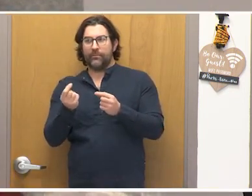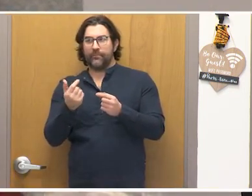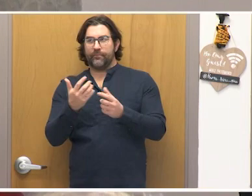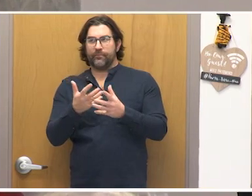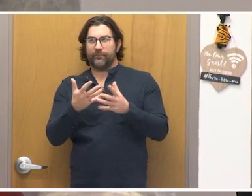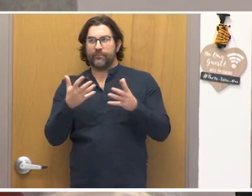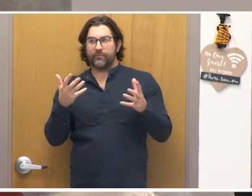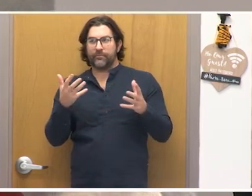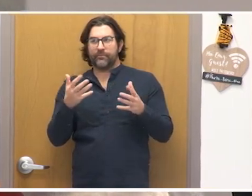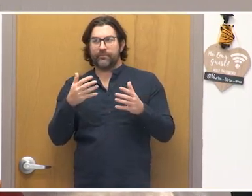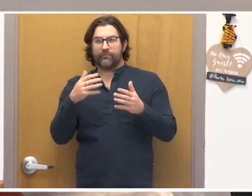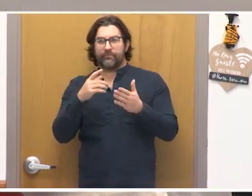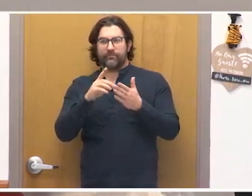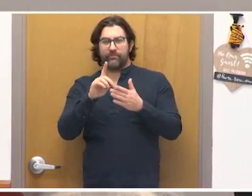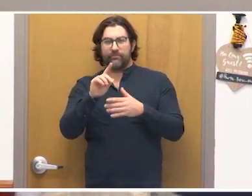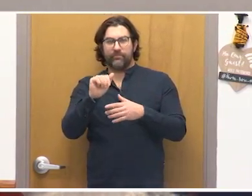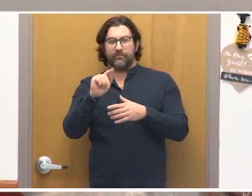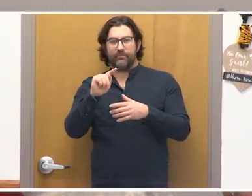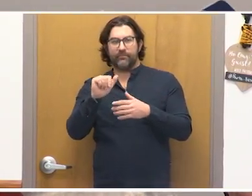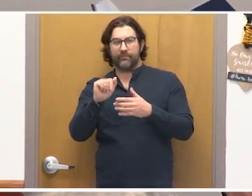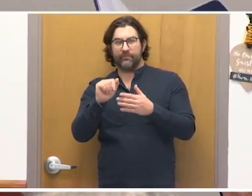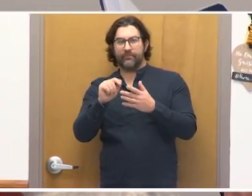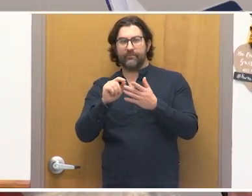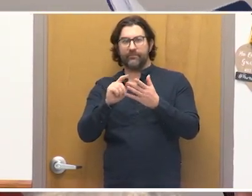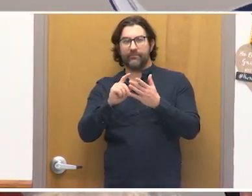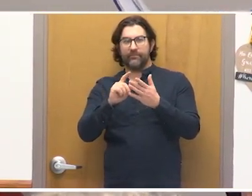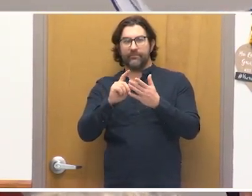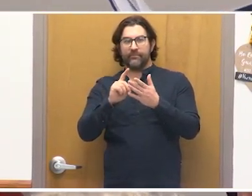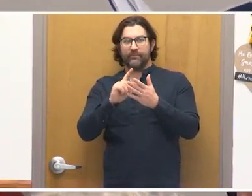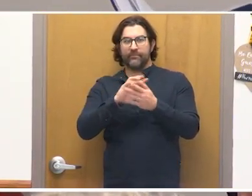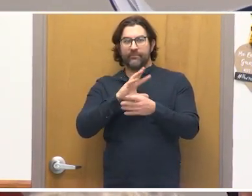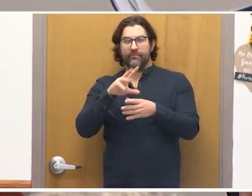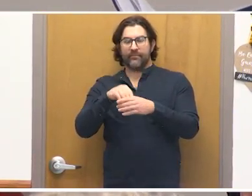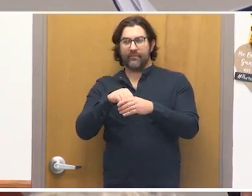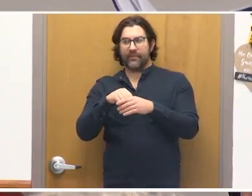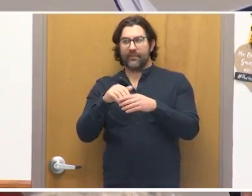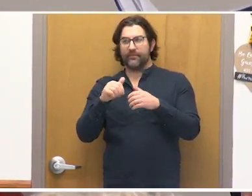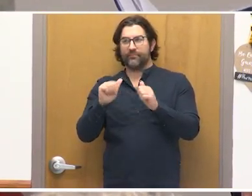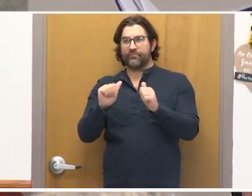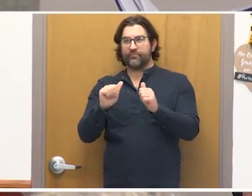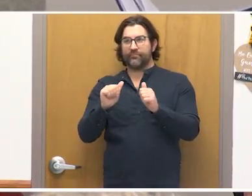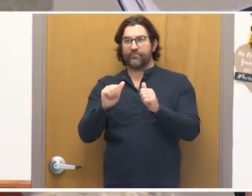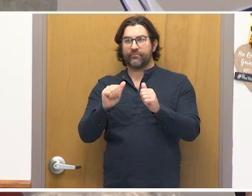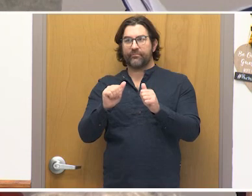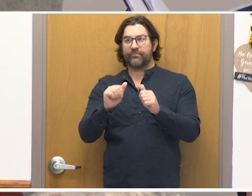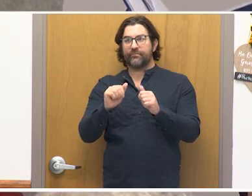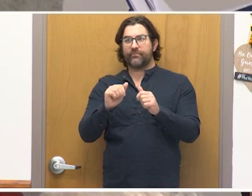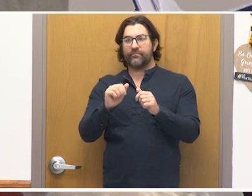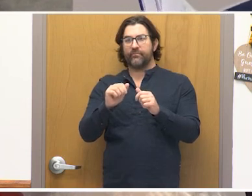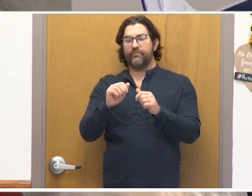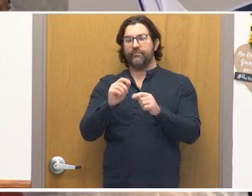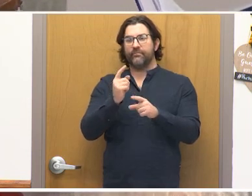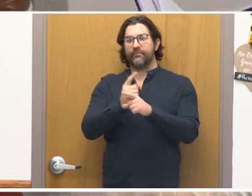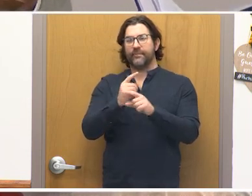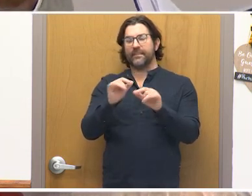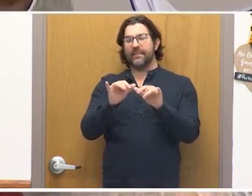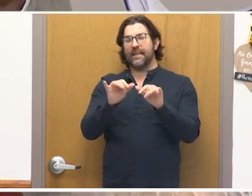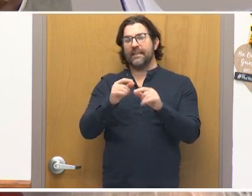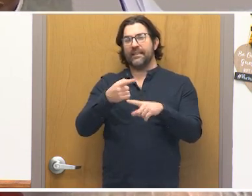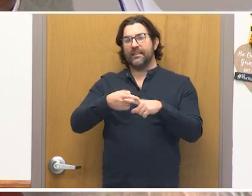of studies and a lot of data that goes into trying to, again, right-size intersection control. And